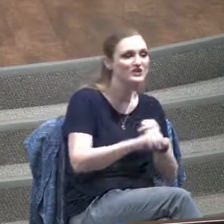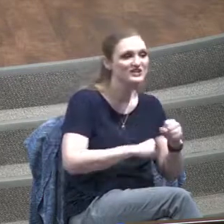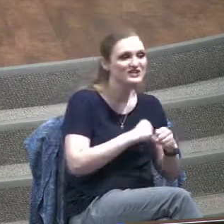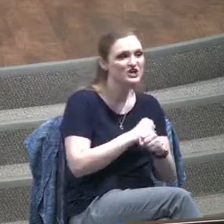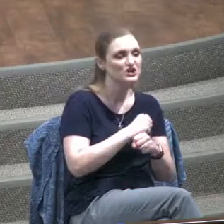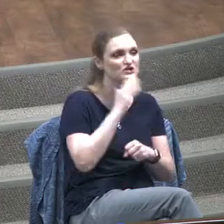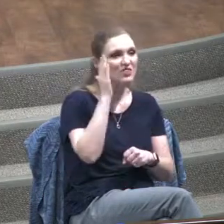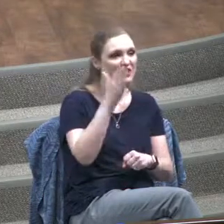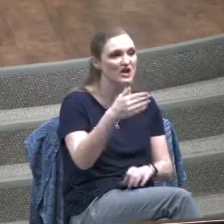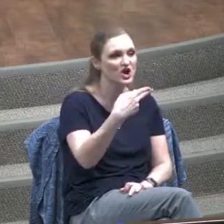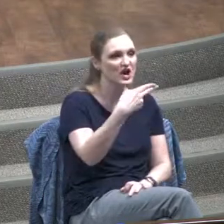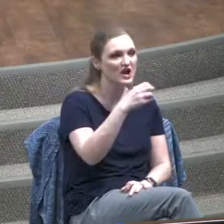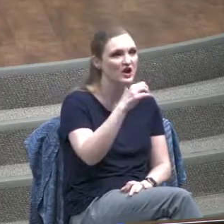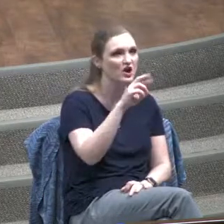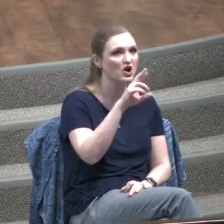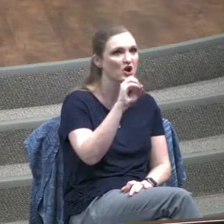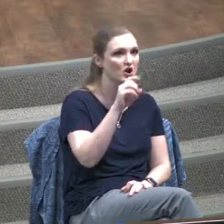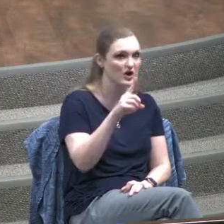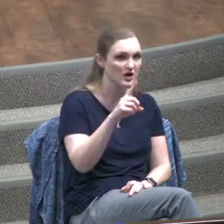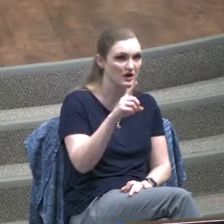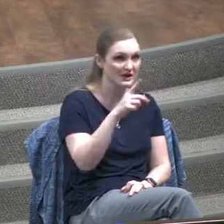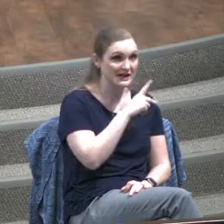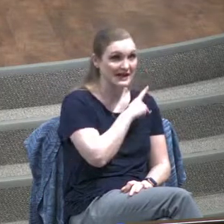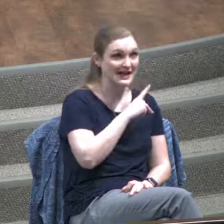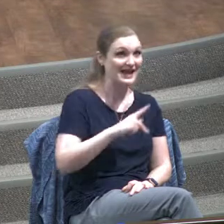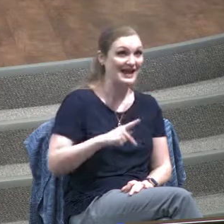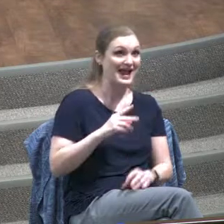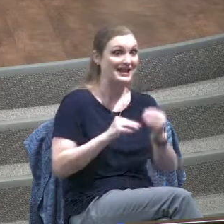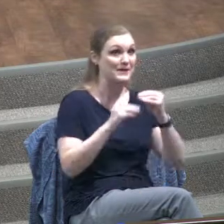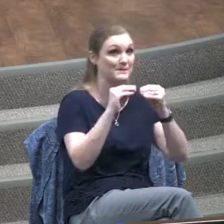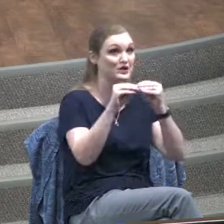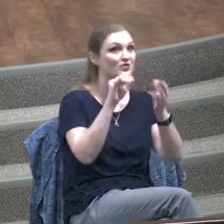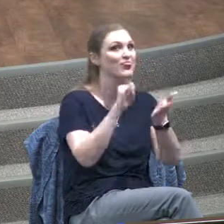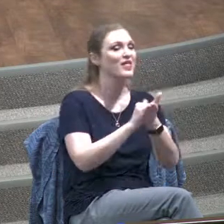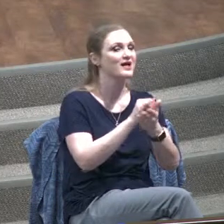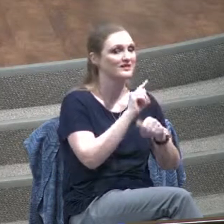Herod becomes king, and he builds this temple.